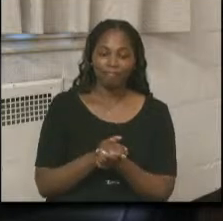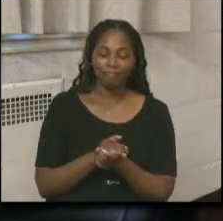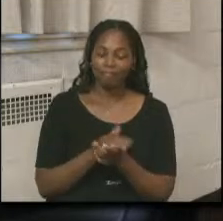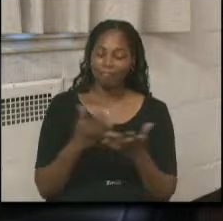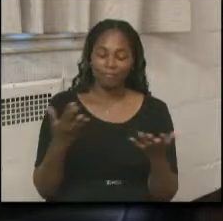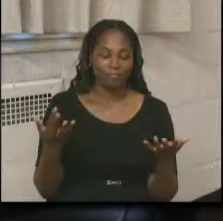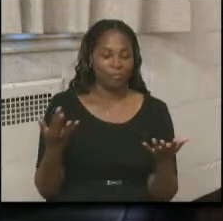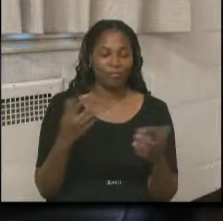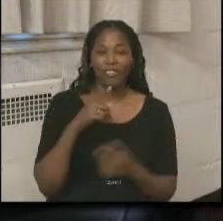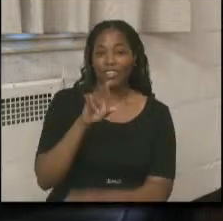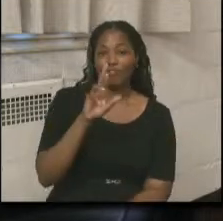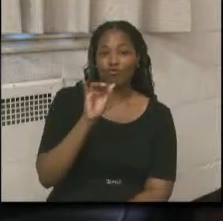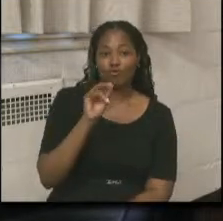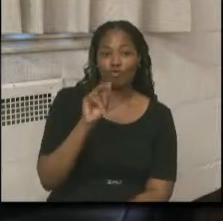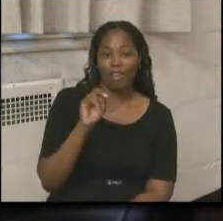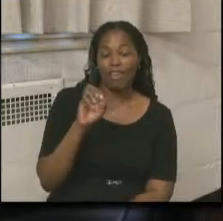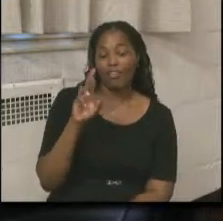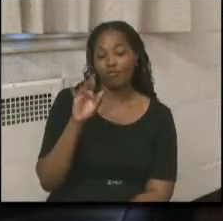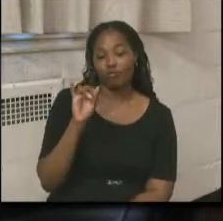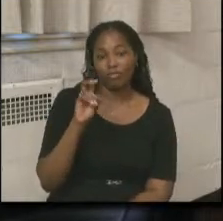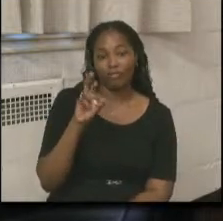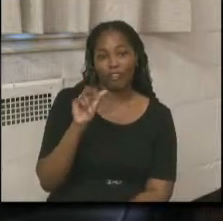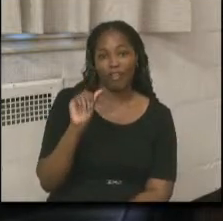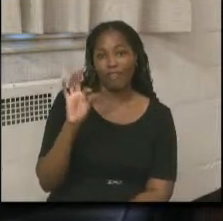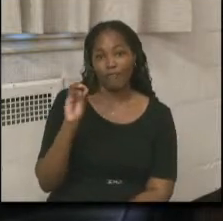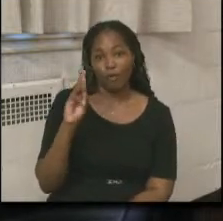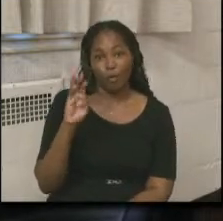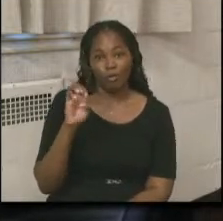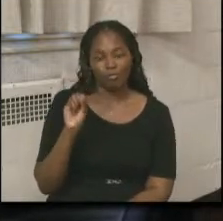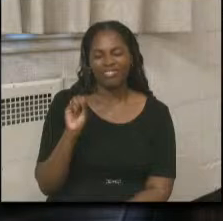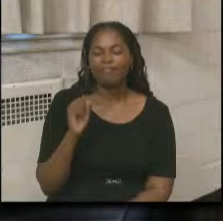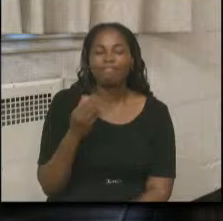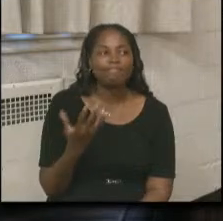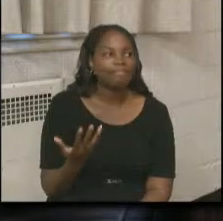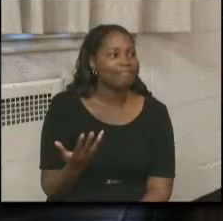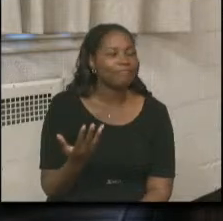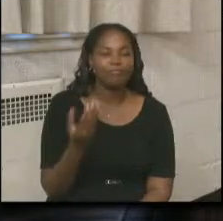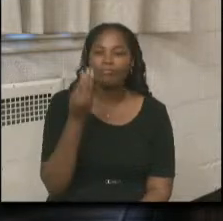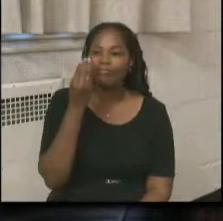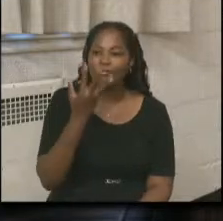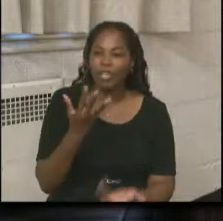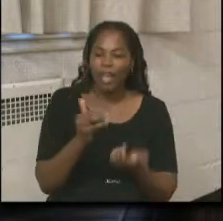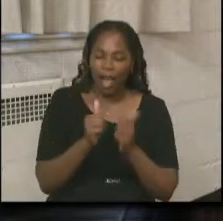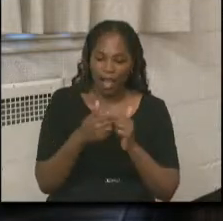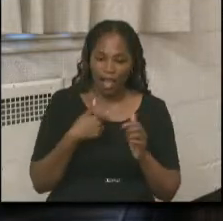this Rain Rivera Forbes, there isn't enough that I can say to thank you